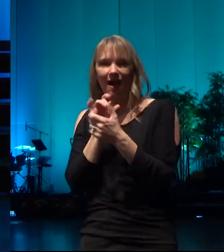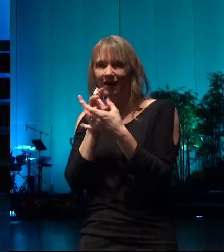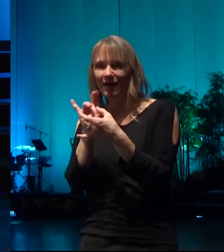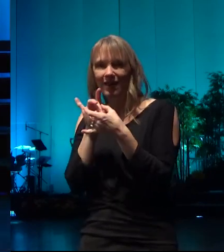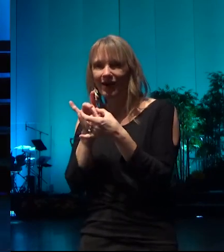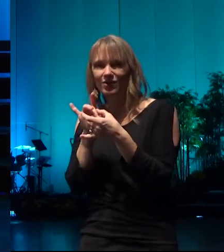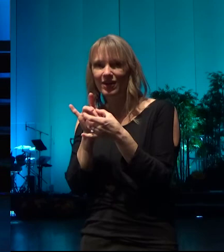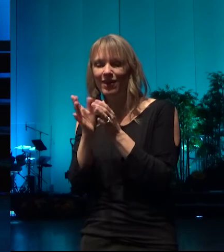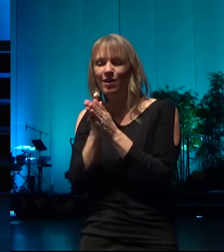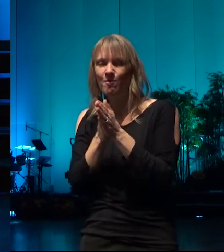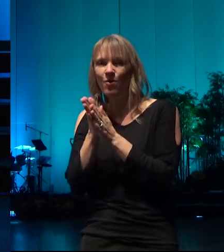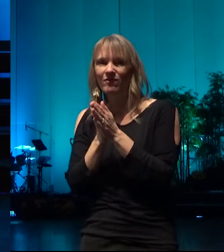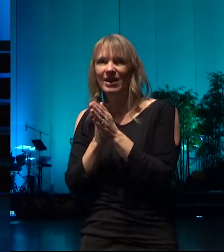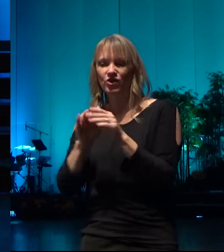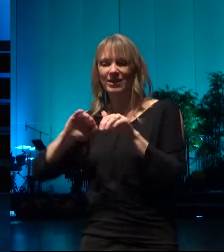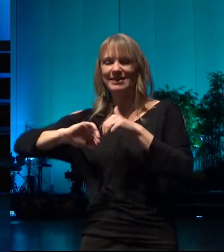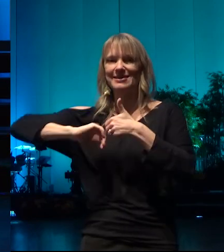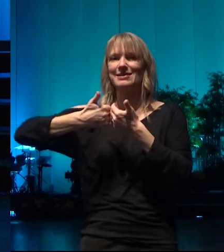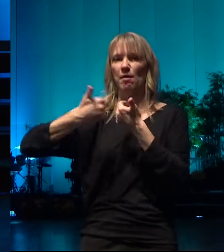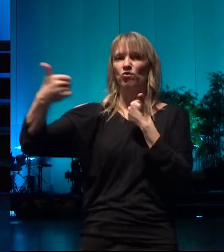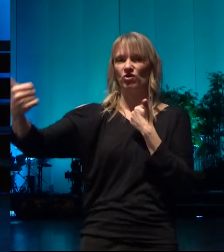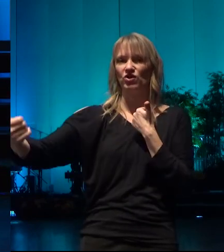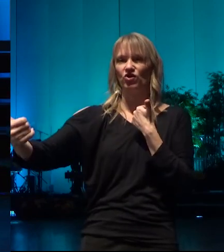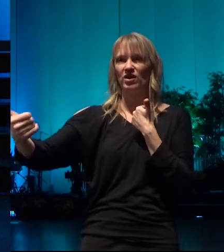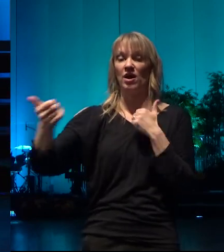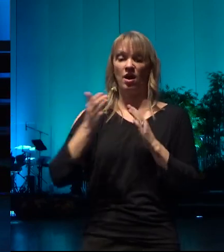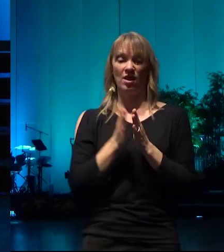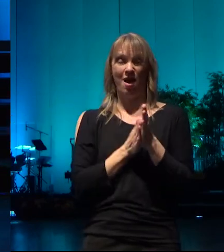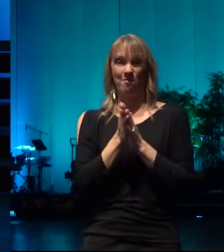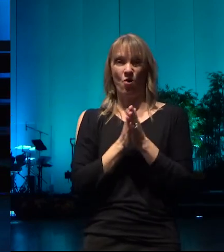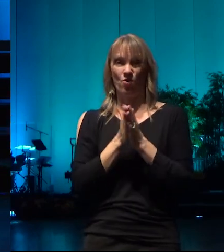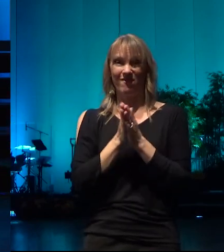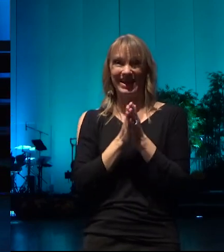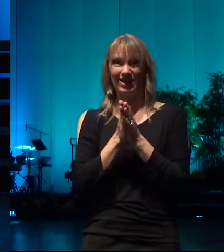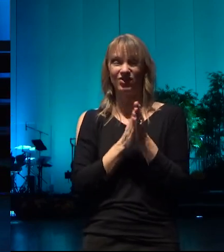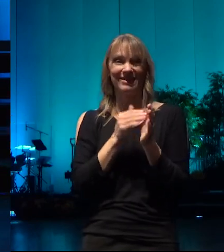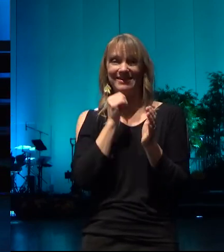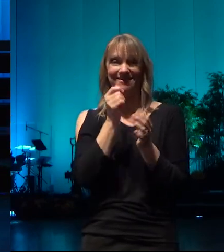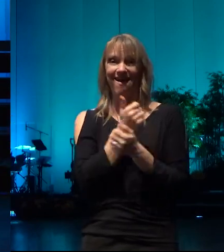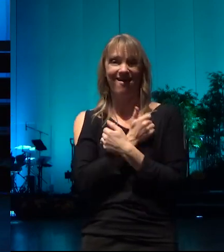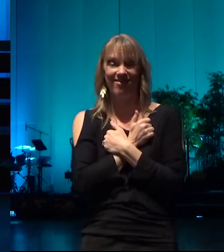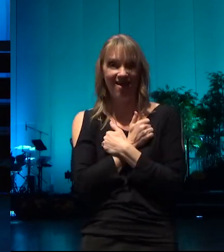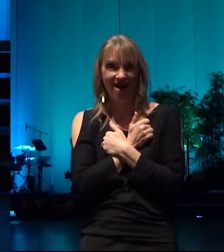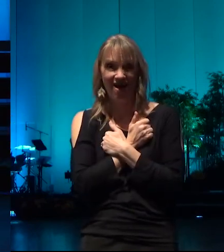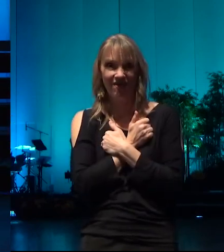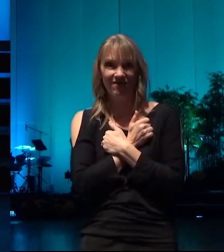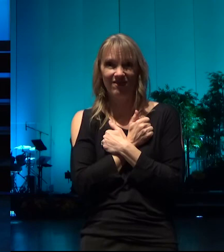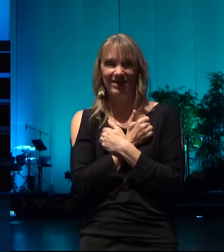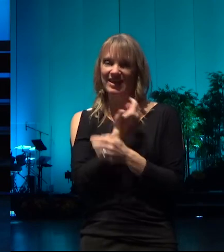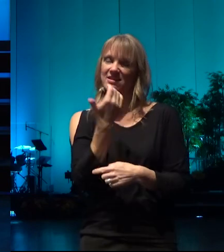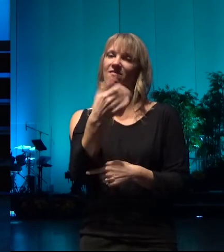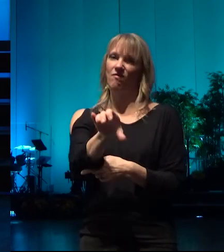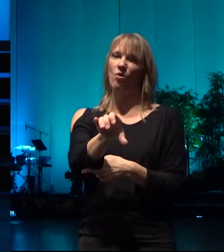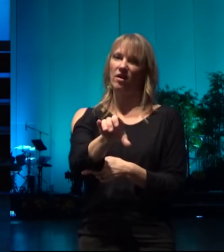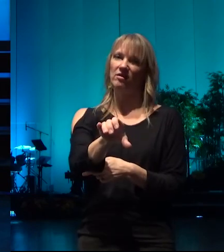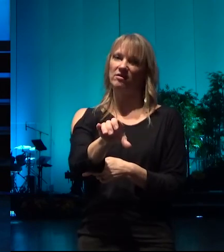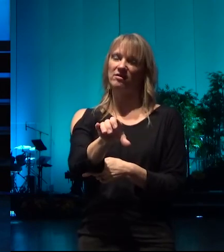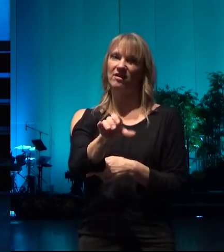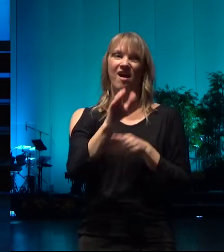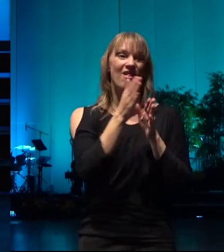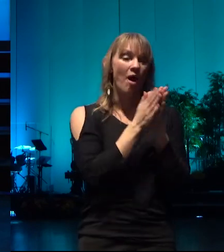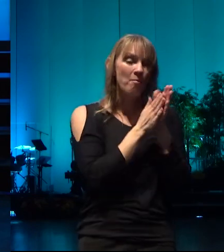never connection, it's separation. The motivation that's underneath it is never love, it's